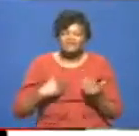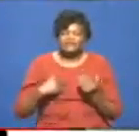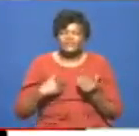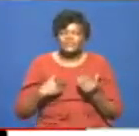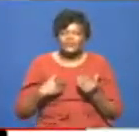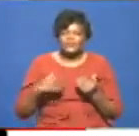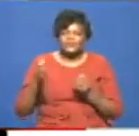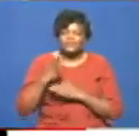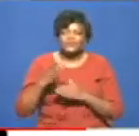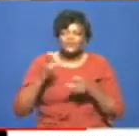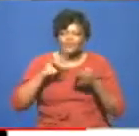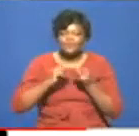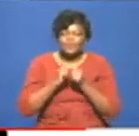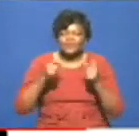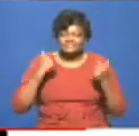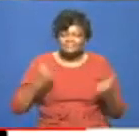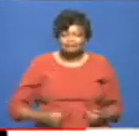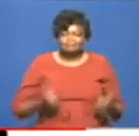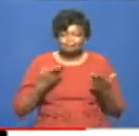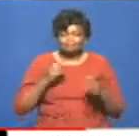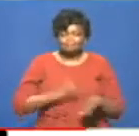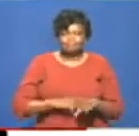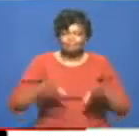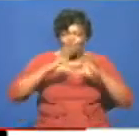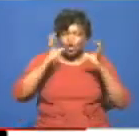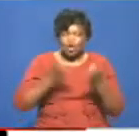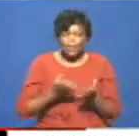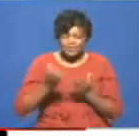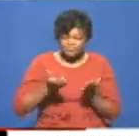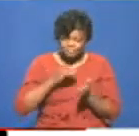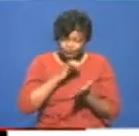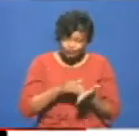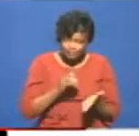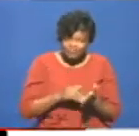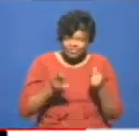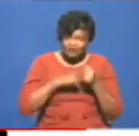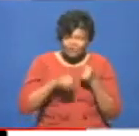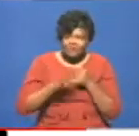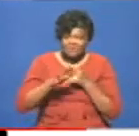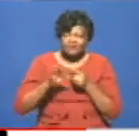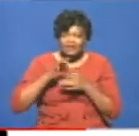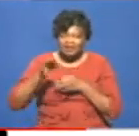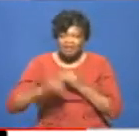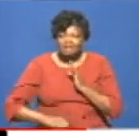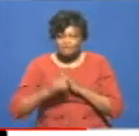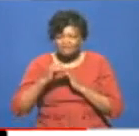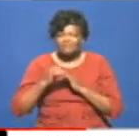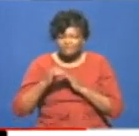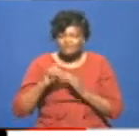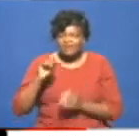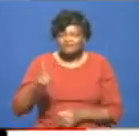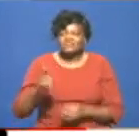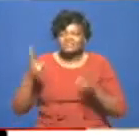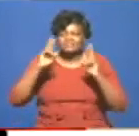with China. In the meantime, the Global Trade Center, a 7.5-acre development by Avic International